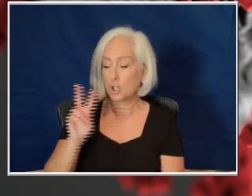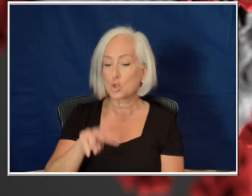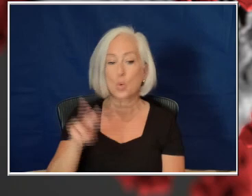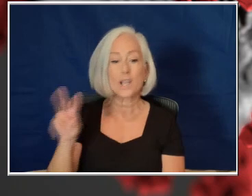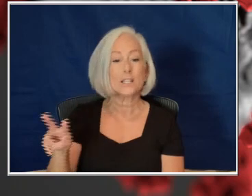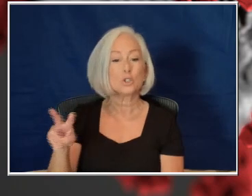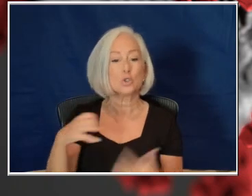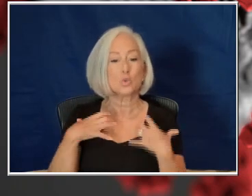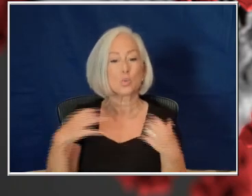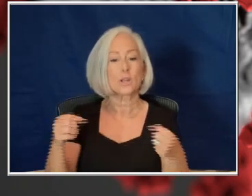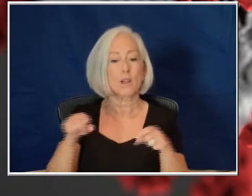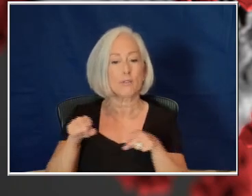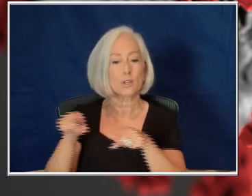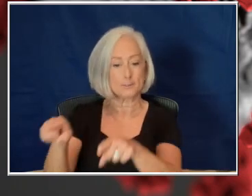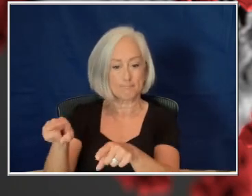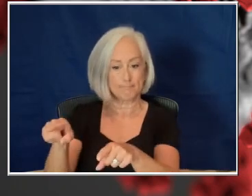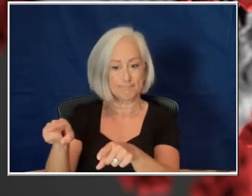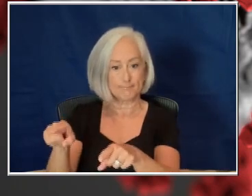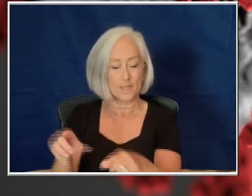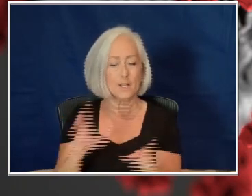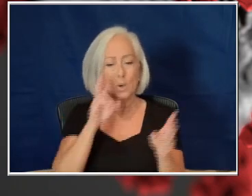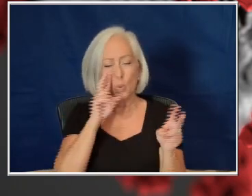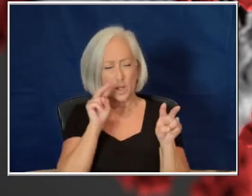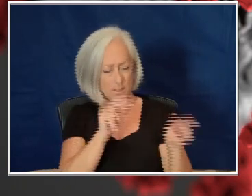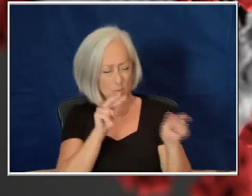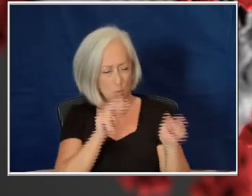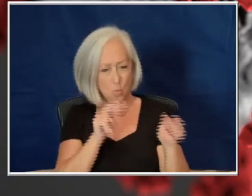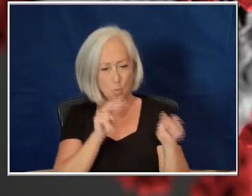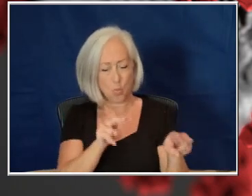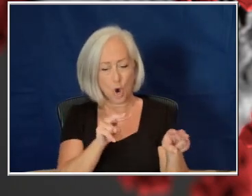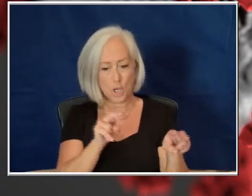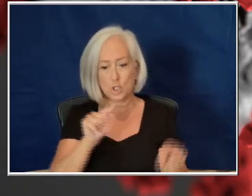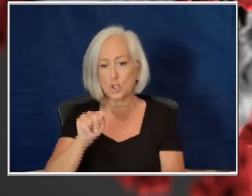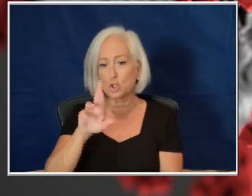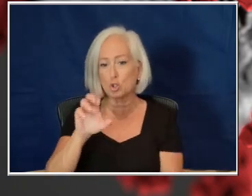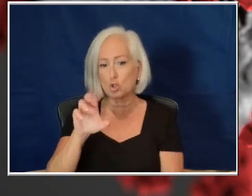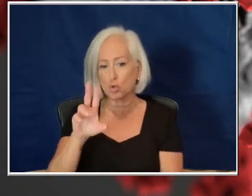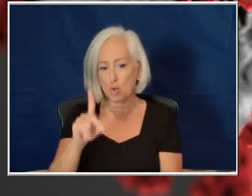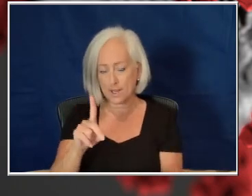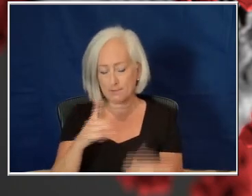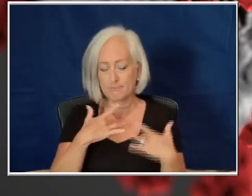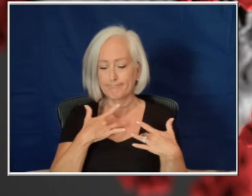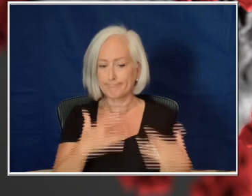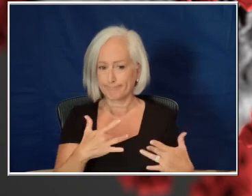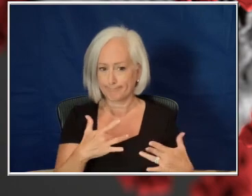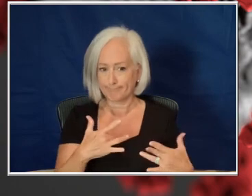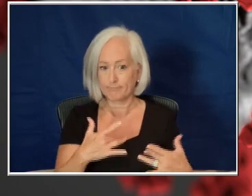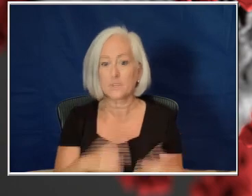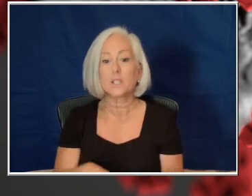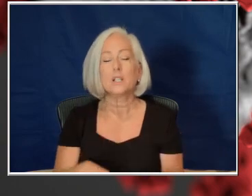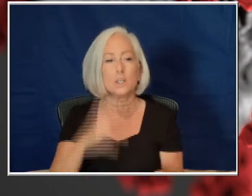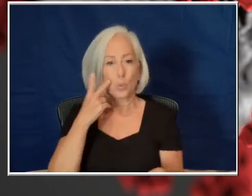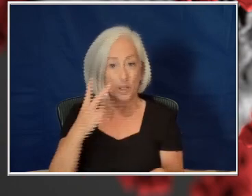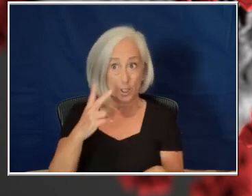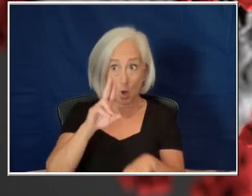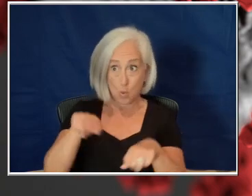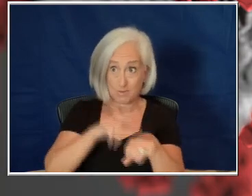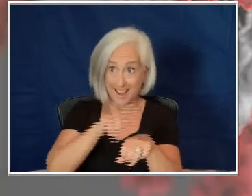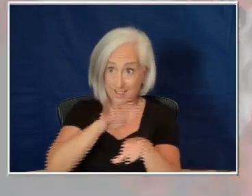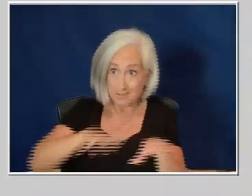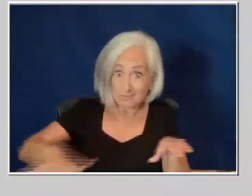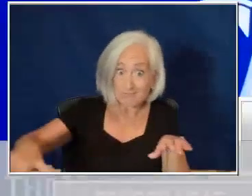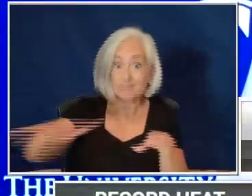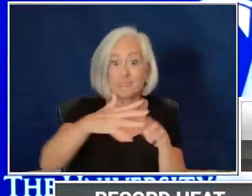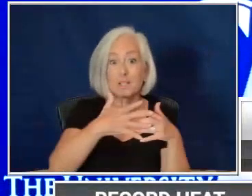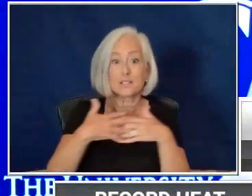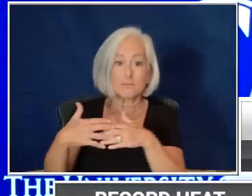at the trends as far as the patients, just because we know nationally, and even through the MARC data, we know that diagnosed